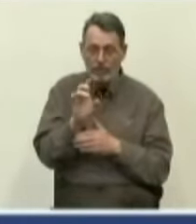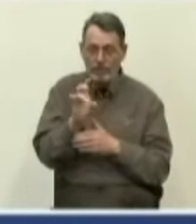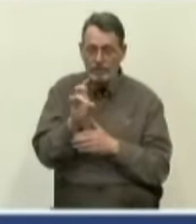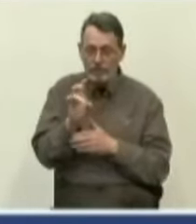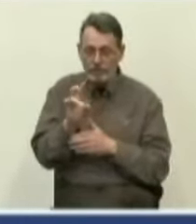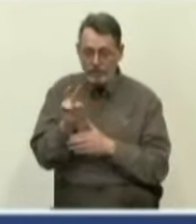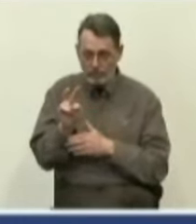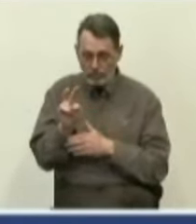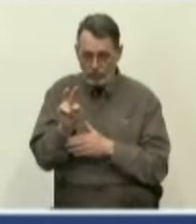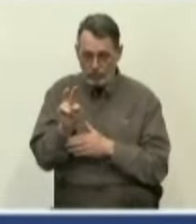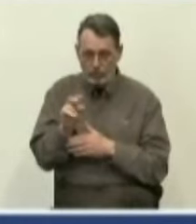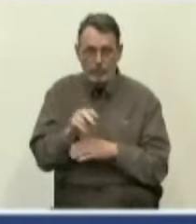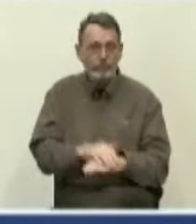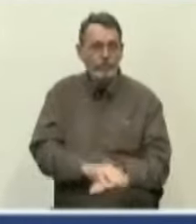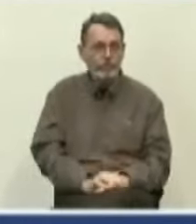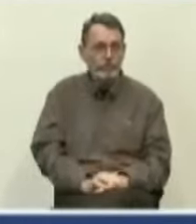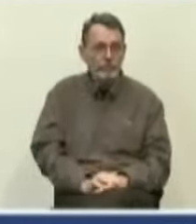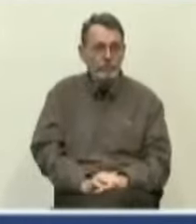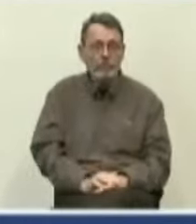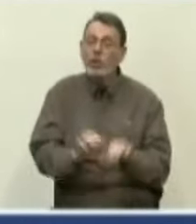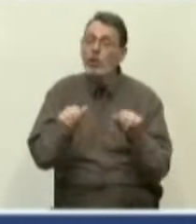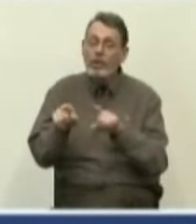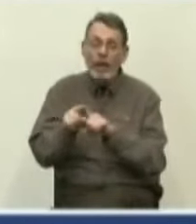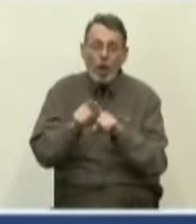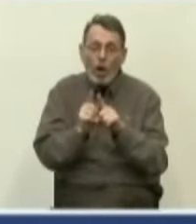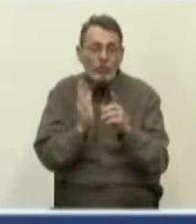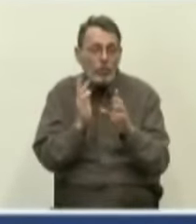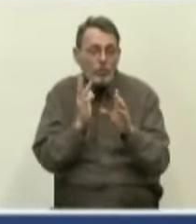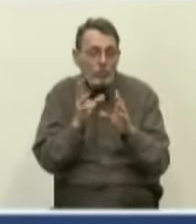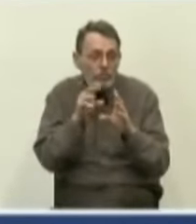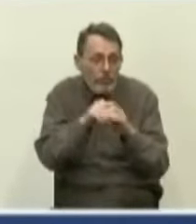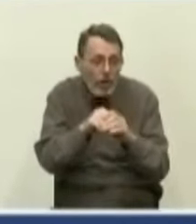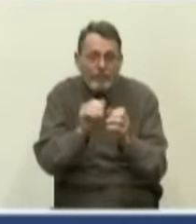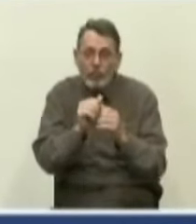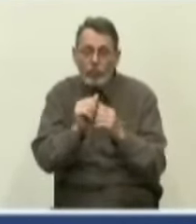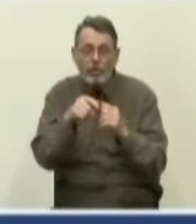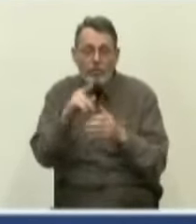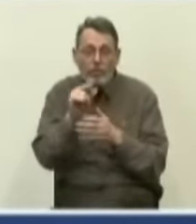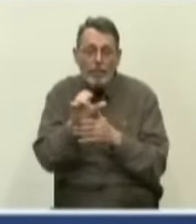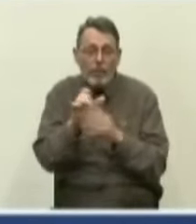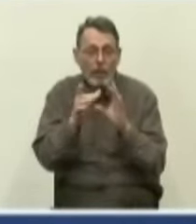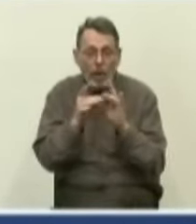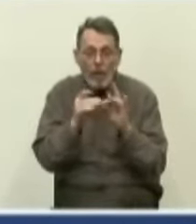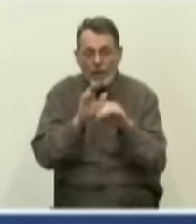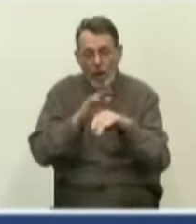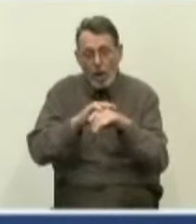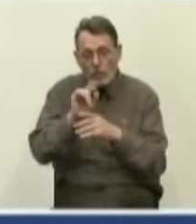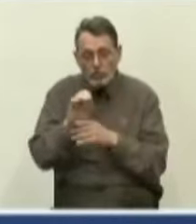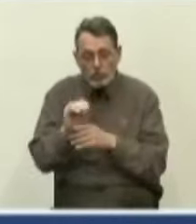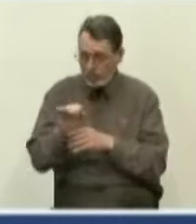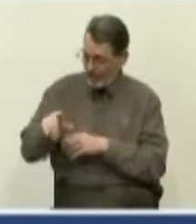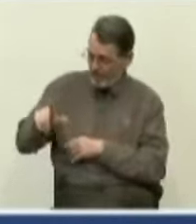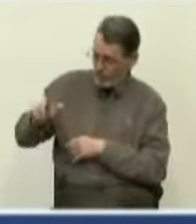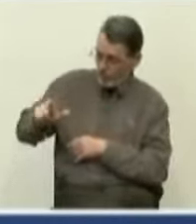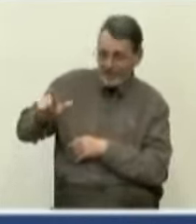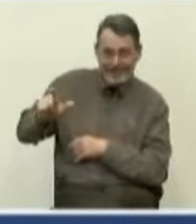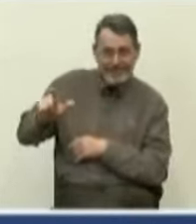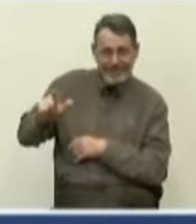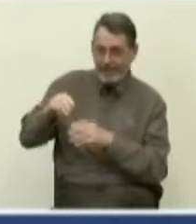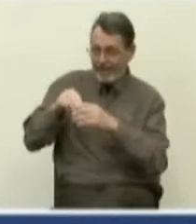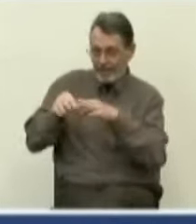773772. You may also participate in public comment via Zoom by clicking the link in the description below the